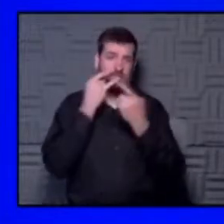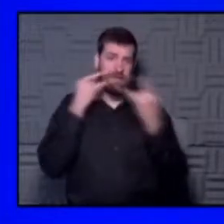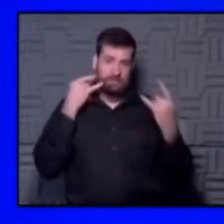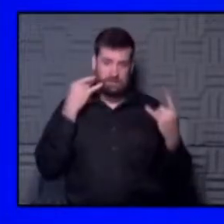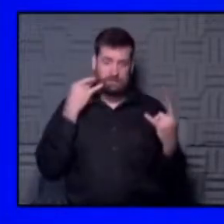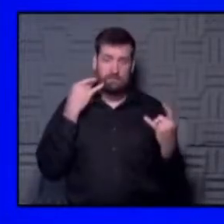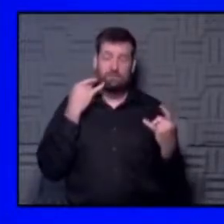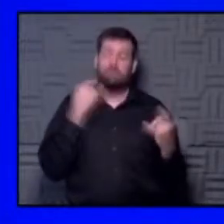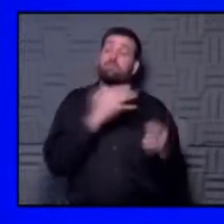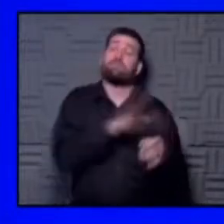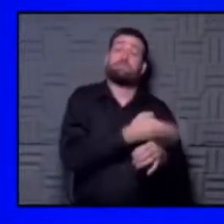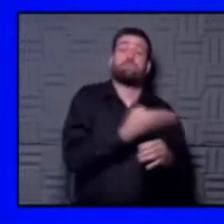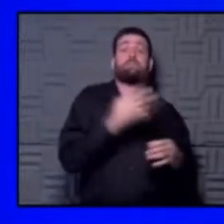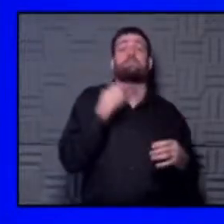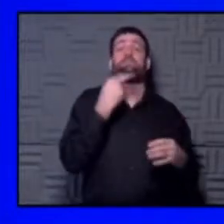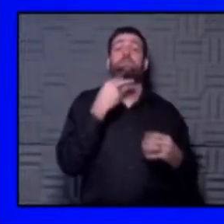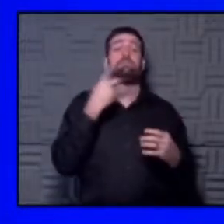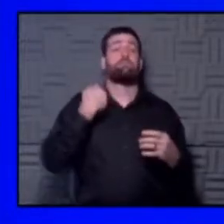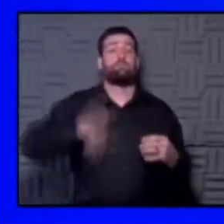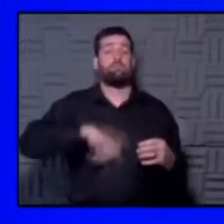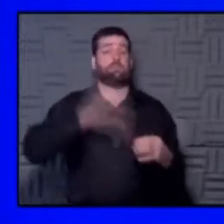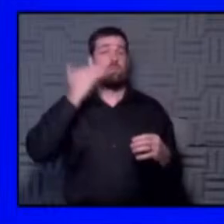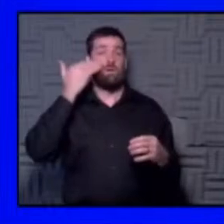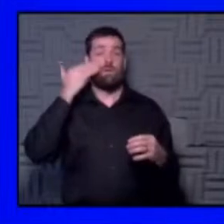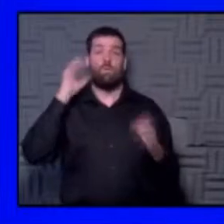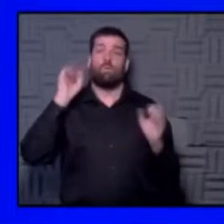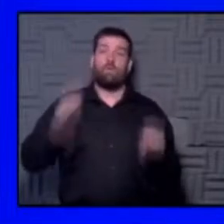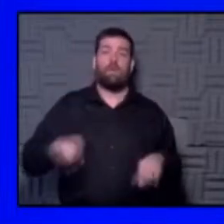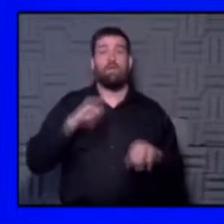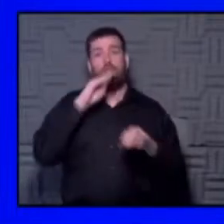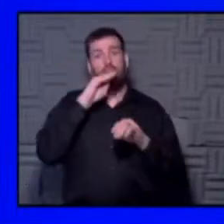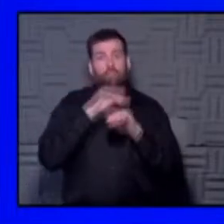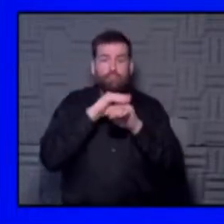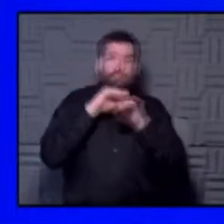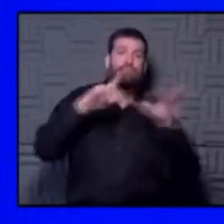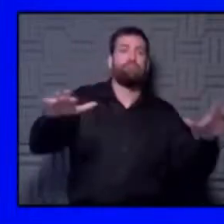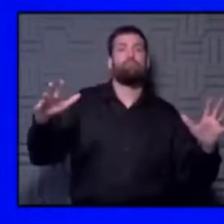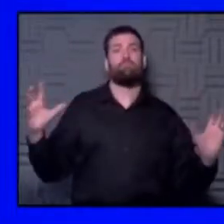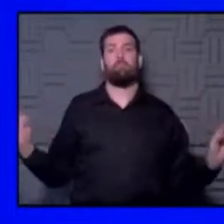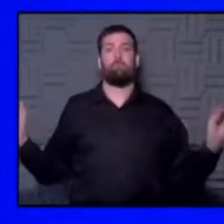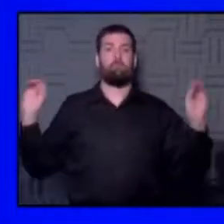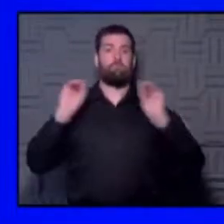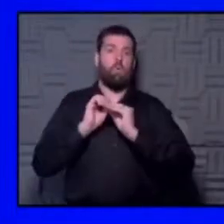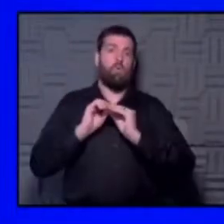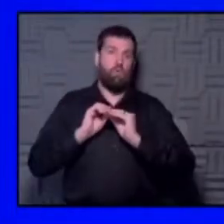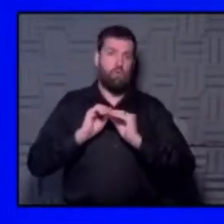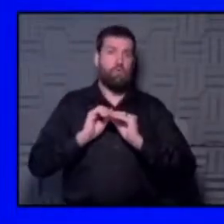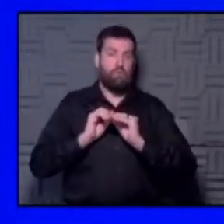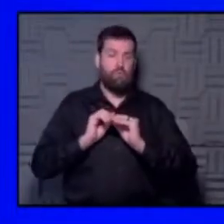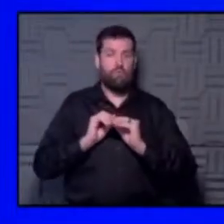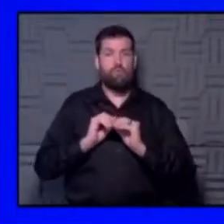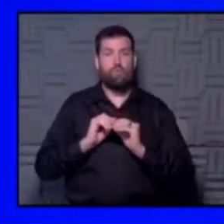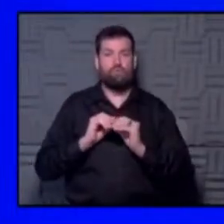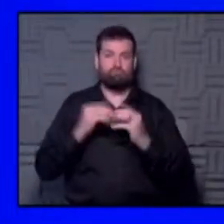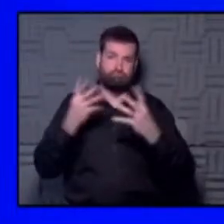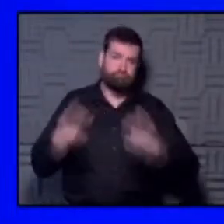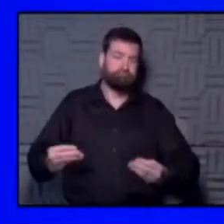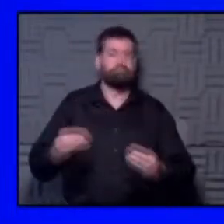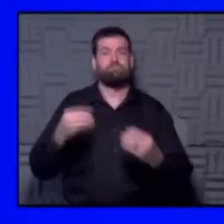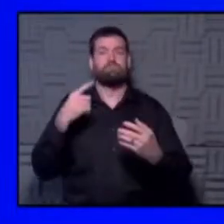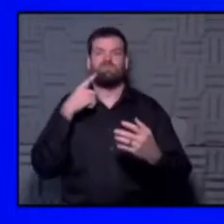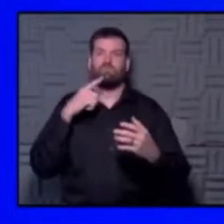So singing, we know, can also express more particles for a further distance at